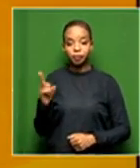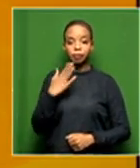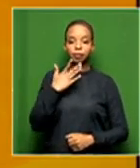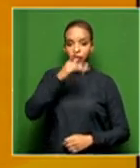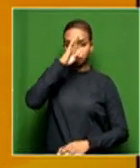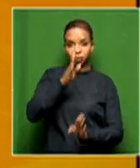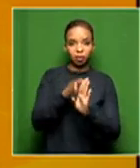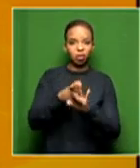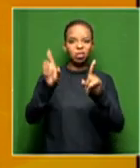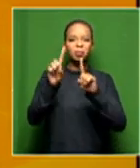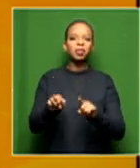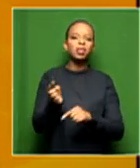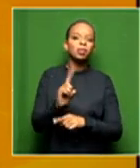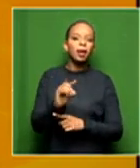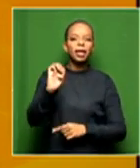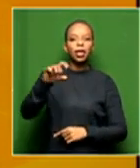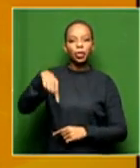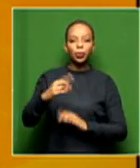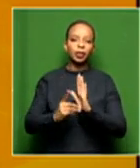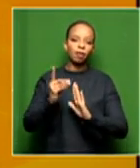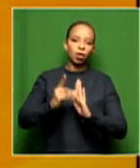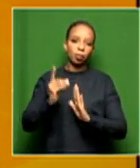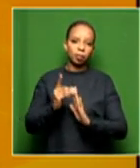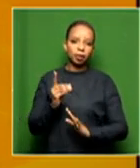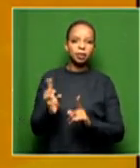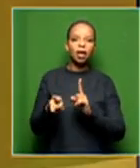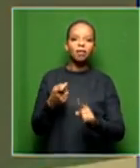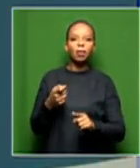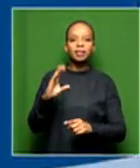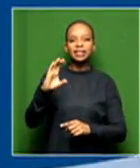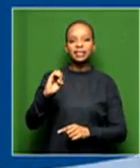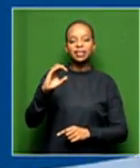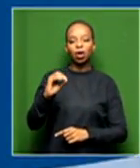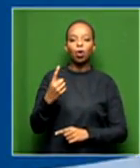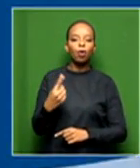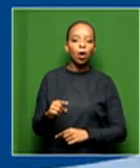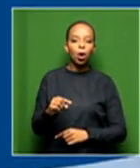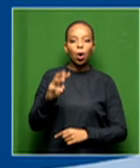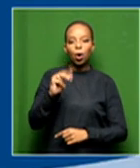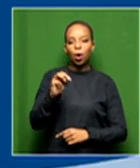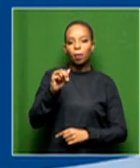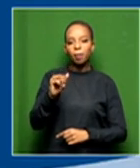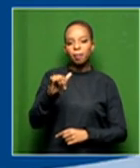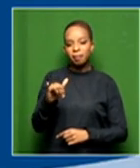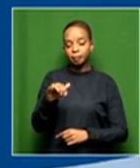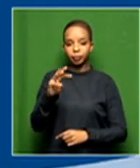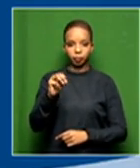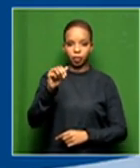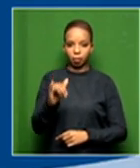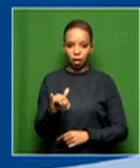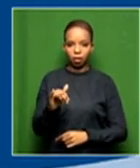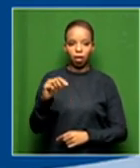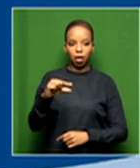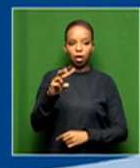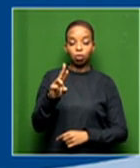development and CEO of Mygrow, Mark Baker, speaking to us about the 30-day Wellbeing Jumpstart Challenge, which seeks to help South Africans